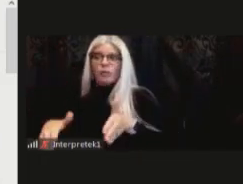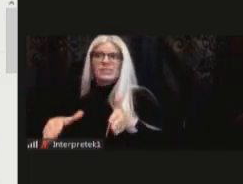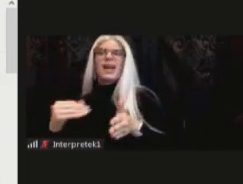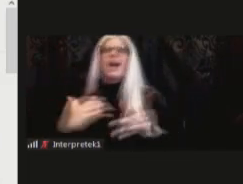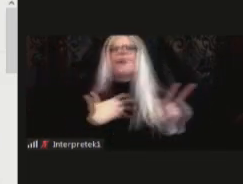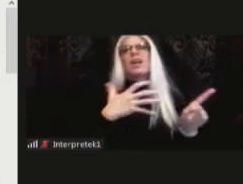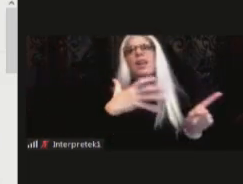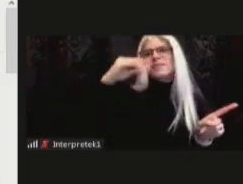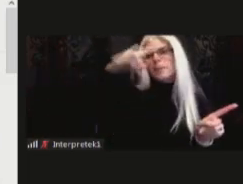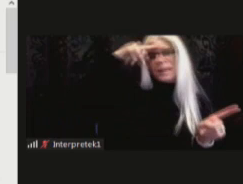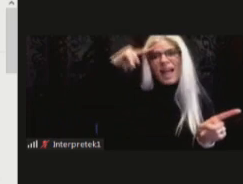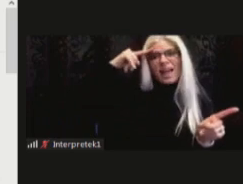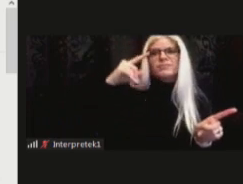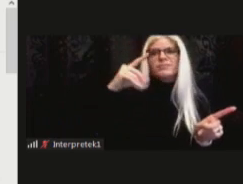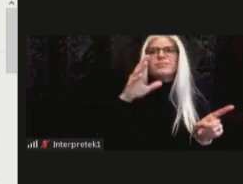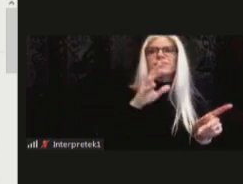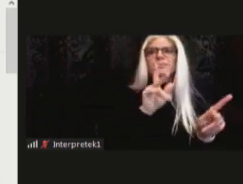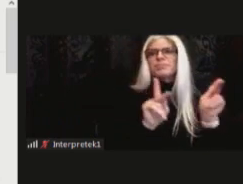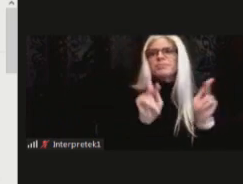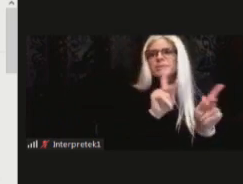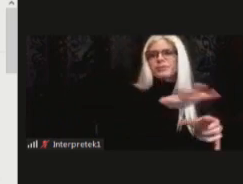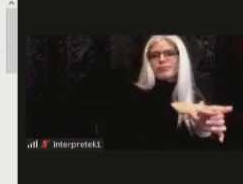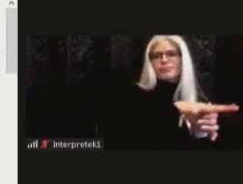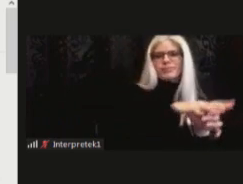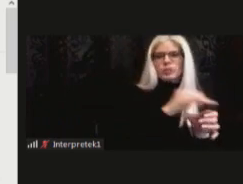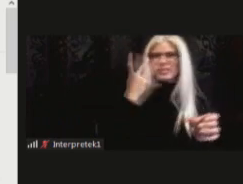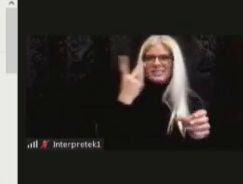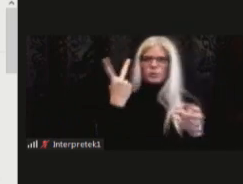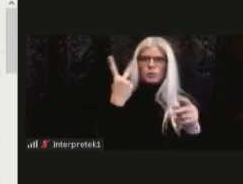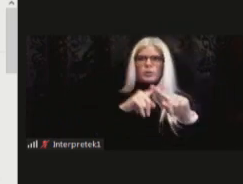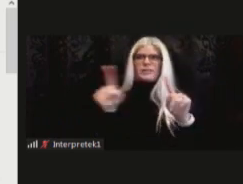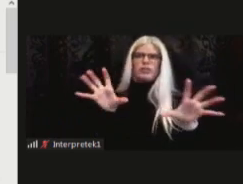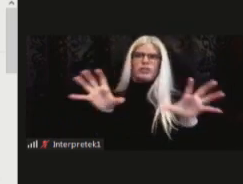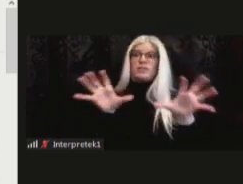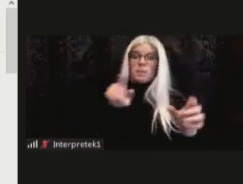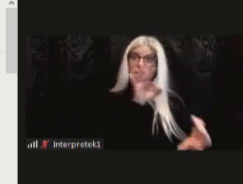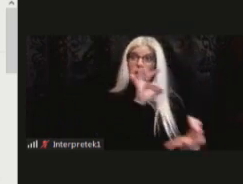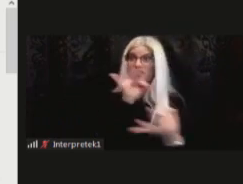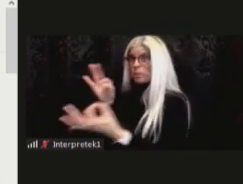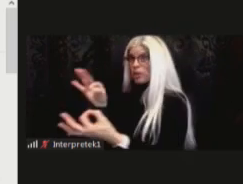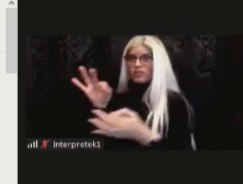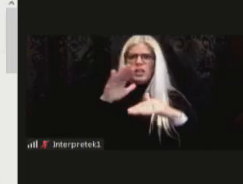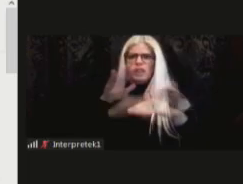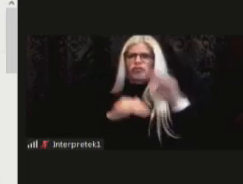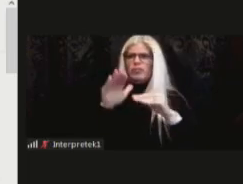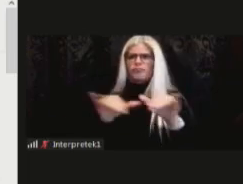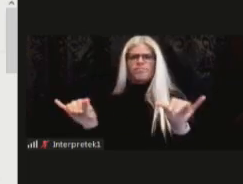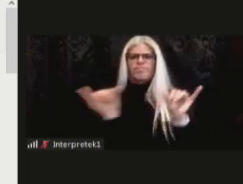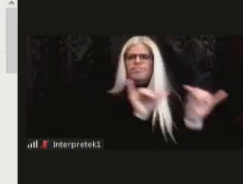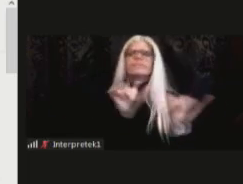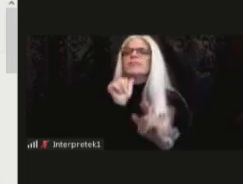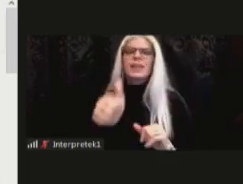it's not perfectly stark. There's areas of interplay, but I